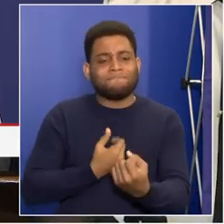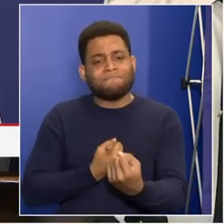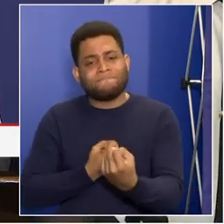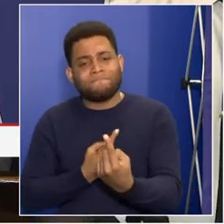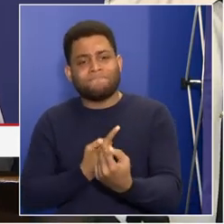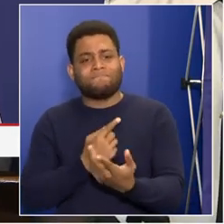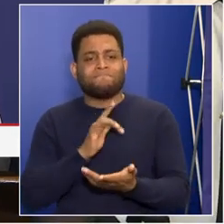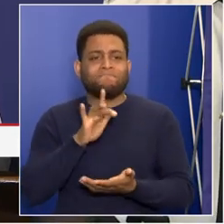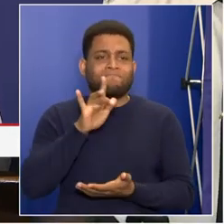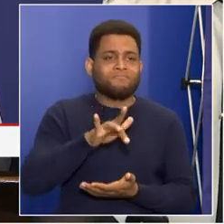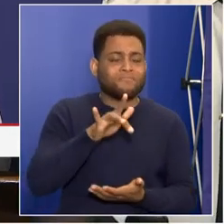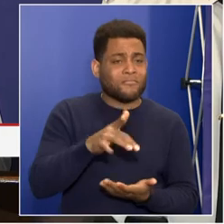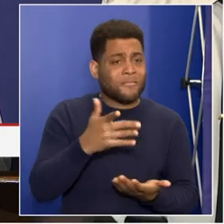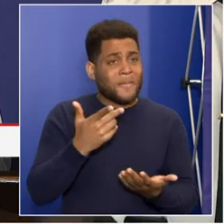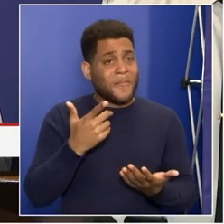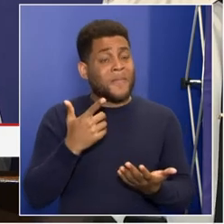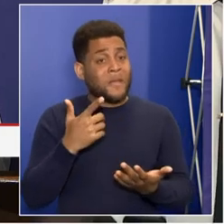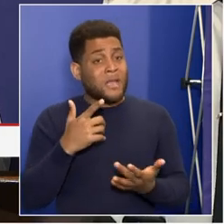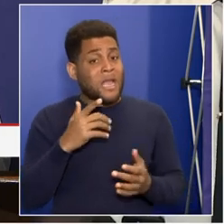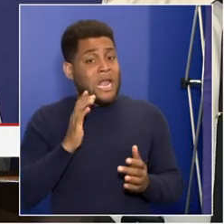comes across our investigators'